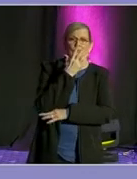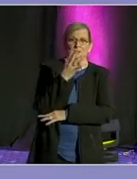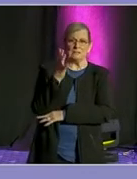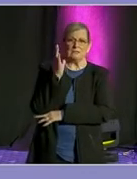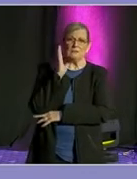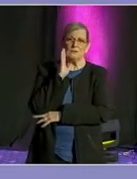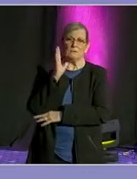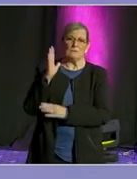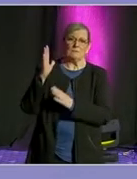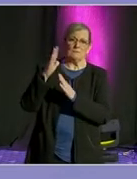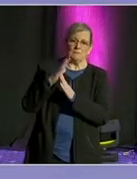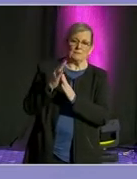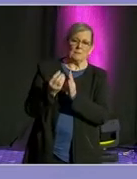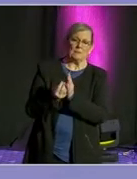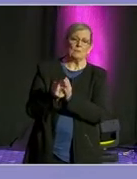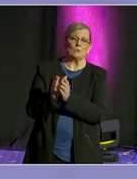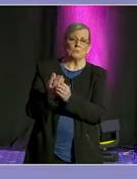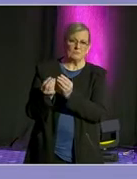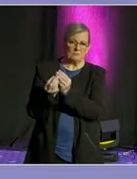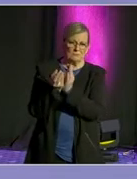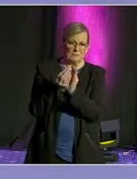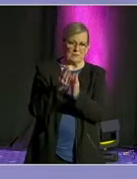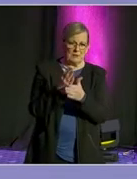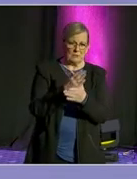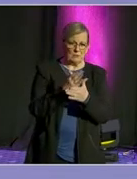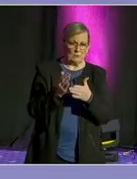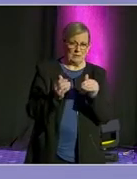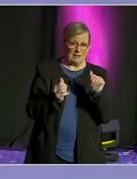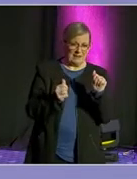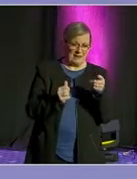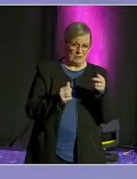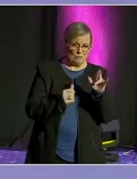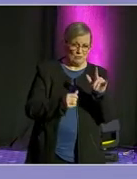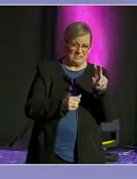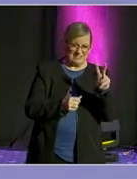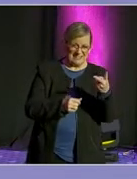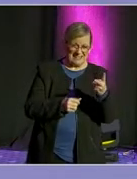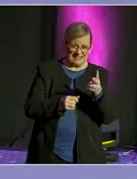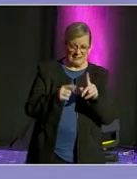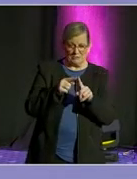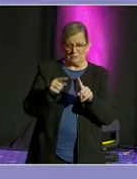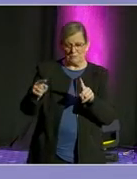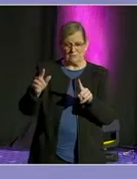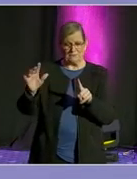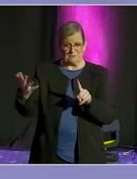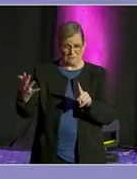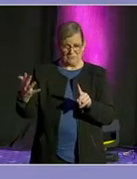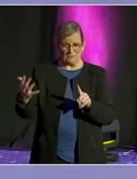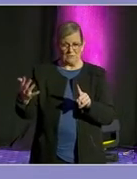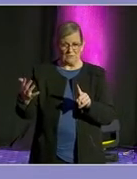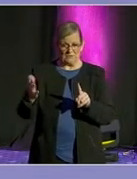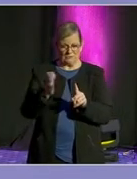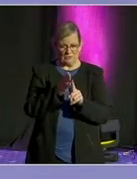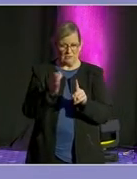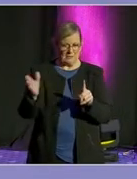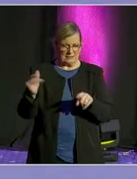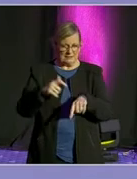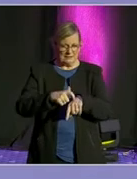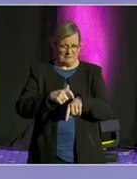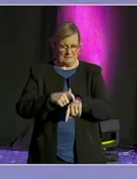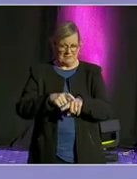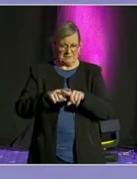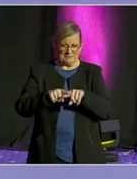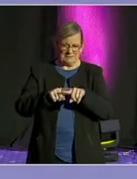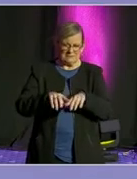bloom between April 2nd and 5th. So depending on conditions, once the trees blossom, we can expect 7 to